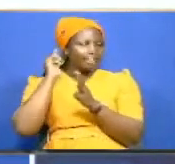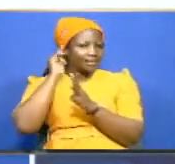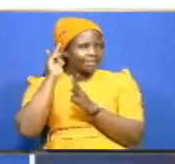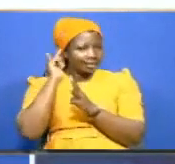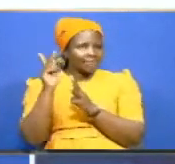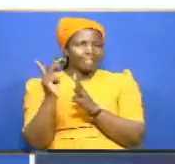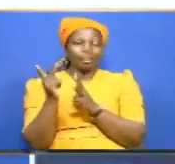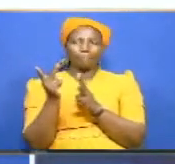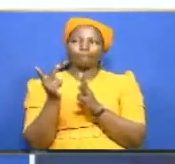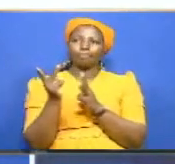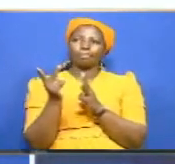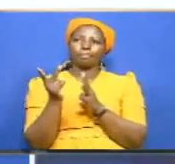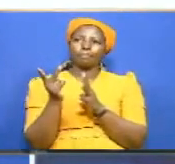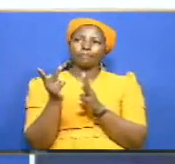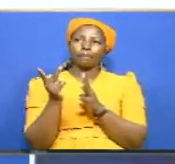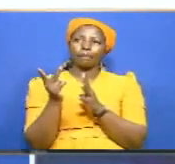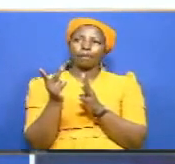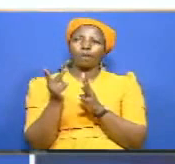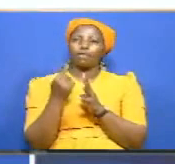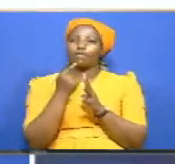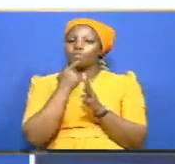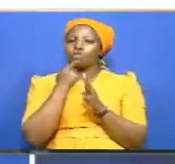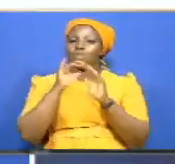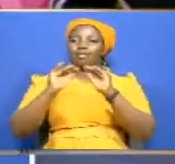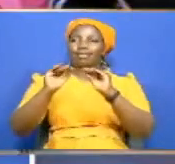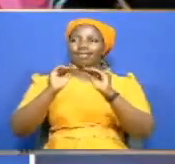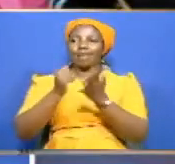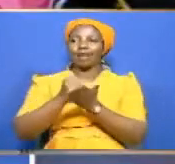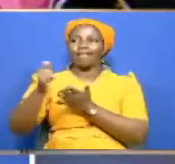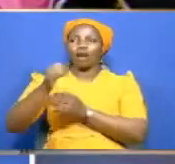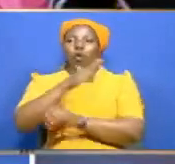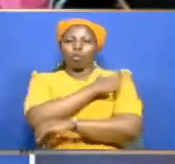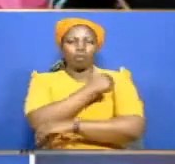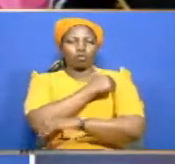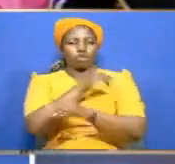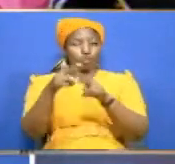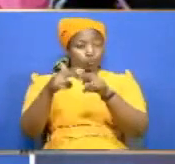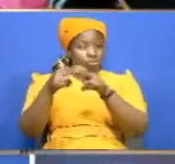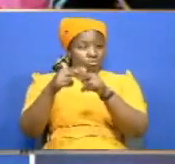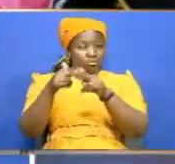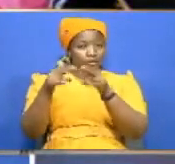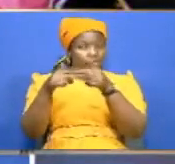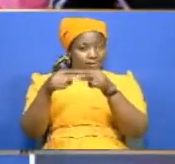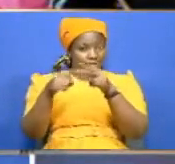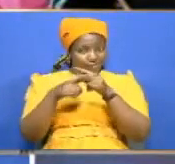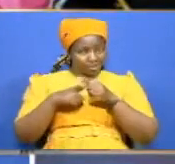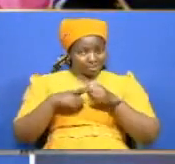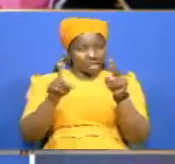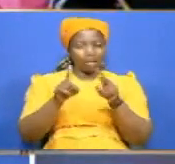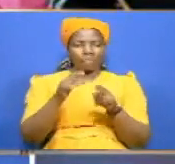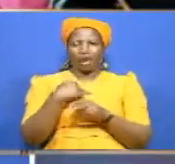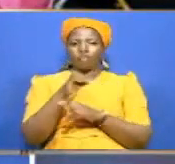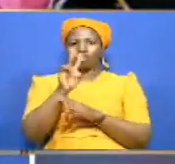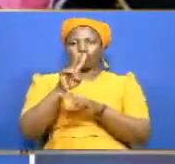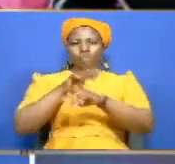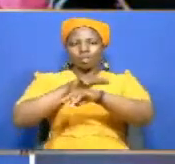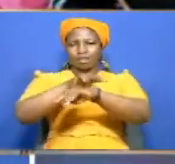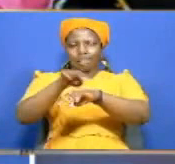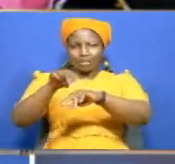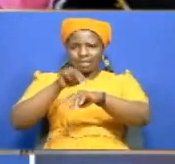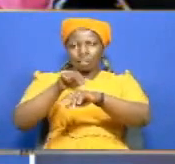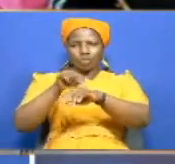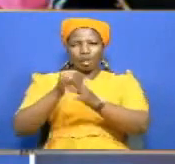and Moi Teaching and Referral Hospital will also be soon starting. We have two national